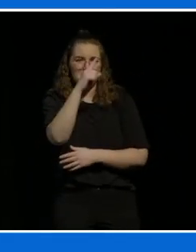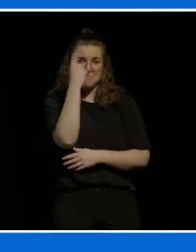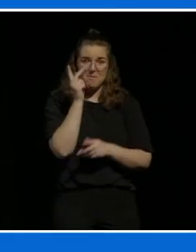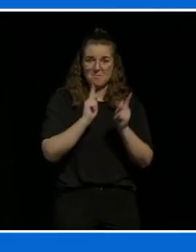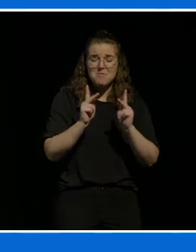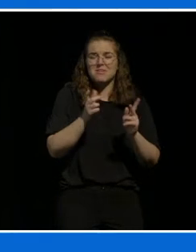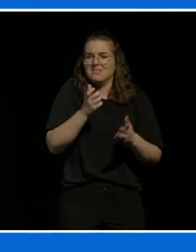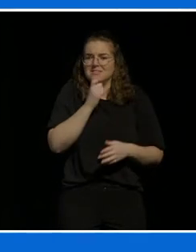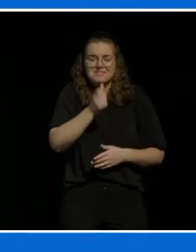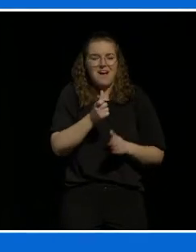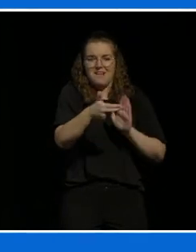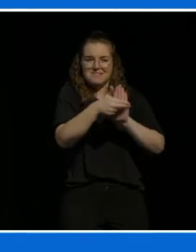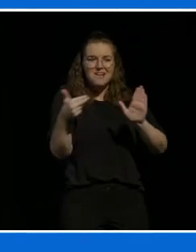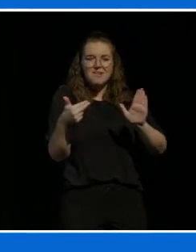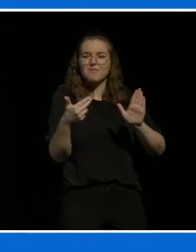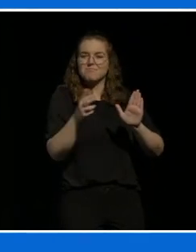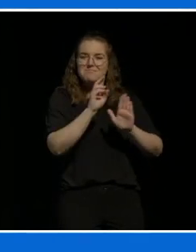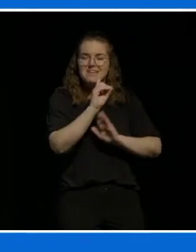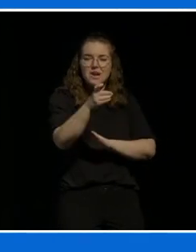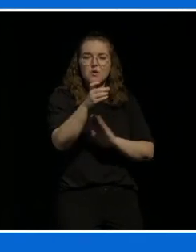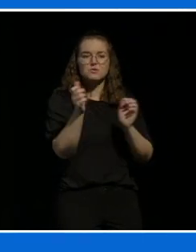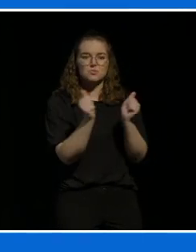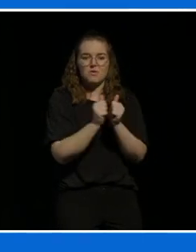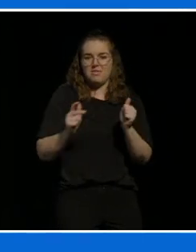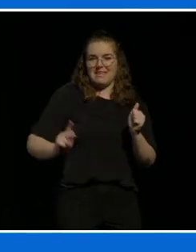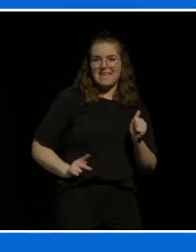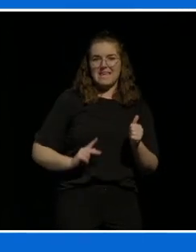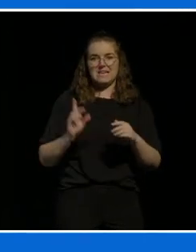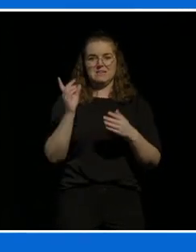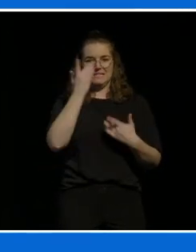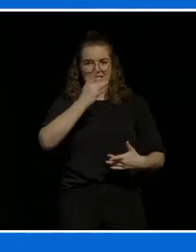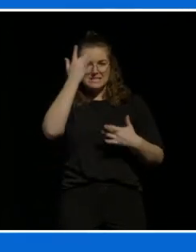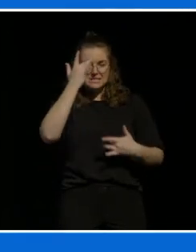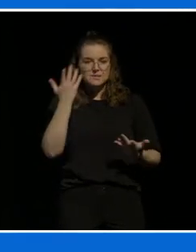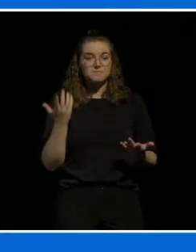with a higher stage of chronic kidney disease as they should have been. It led to black